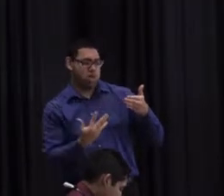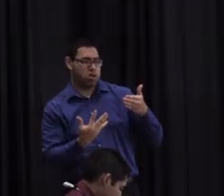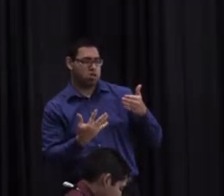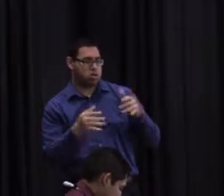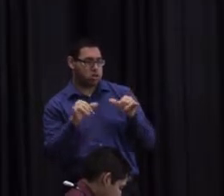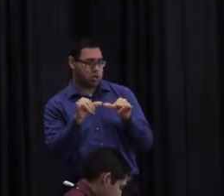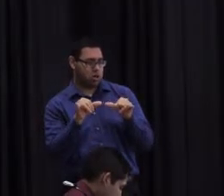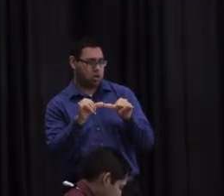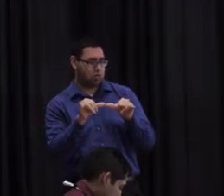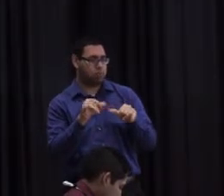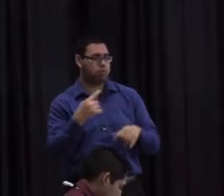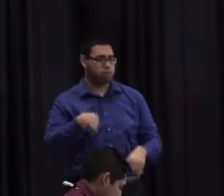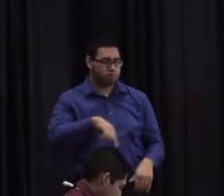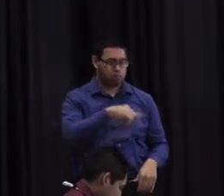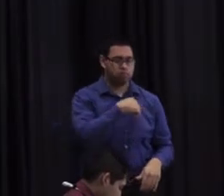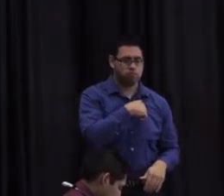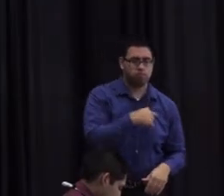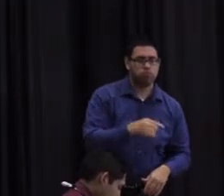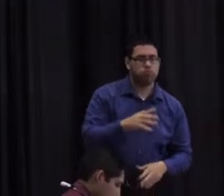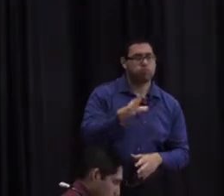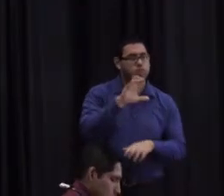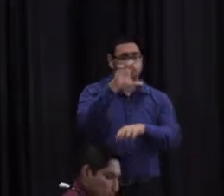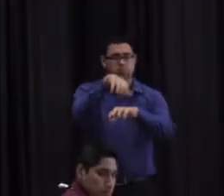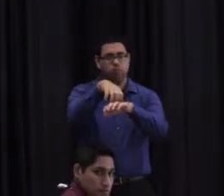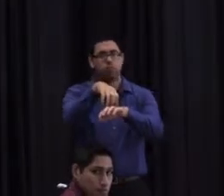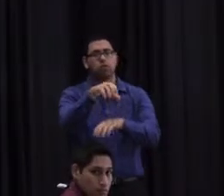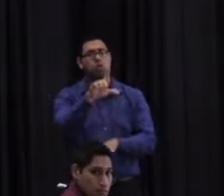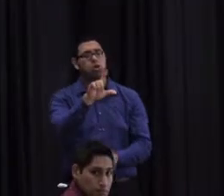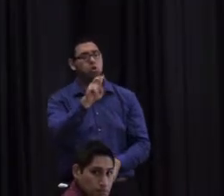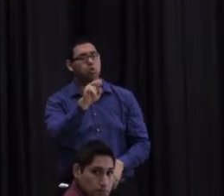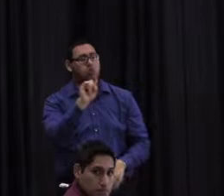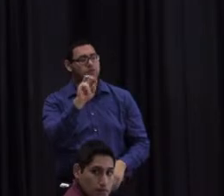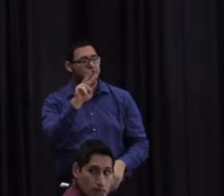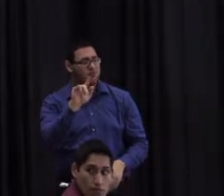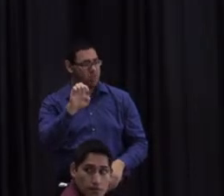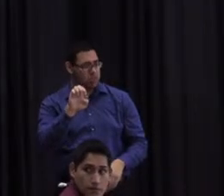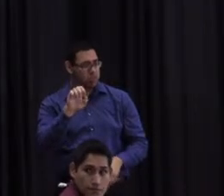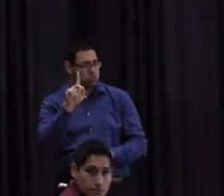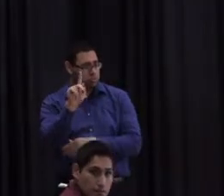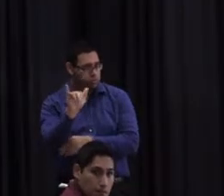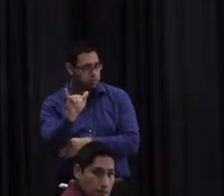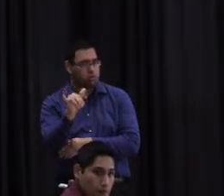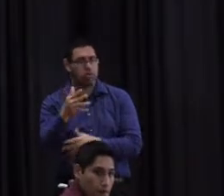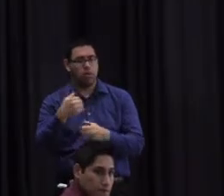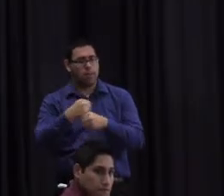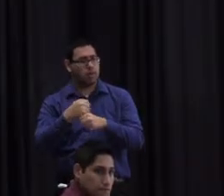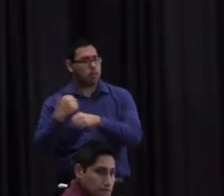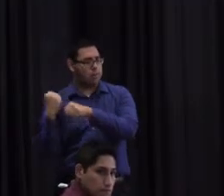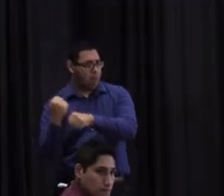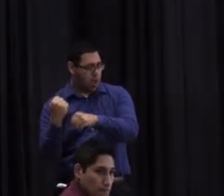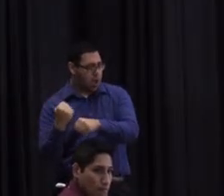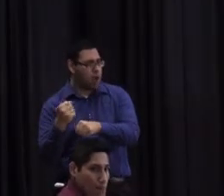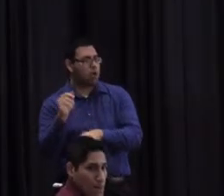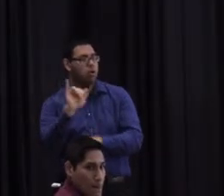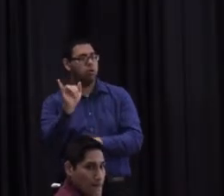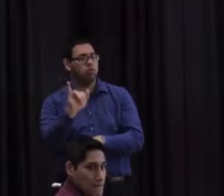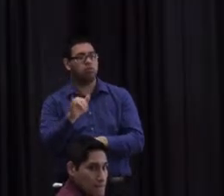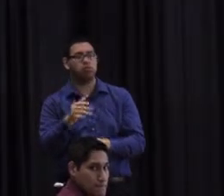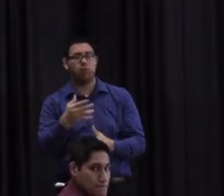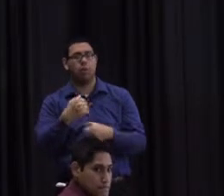right in Louisville, Kentucky, where they make the baseball bats and they run the horses and they make the